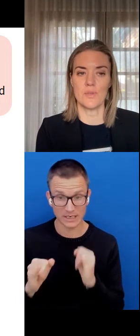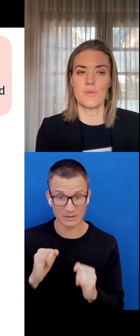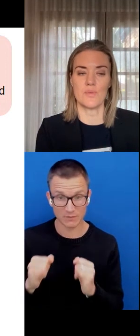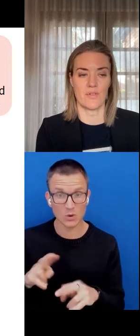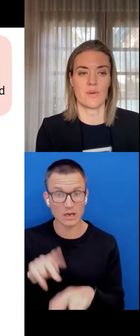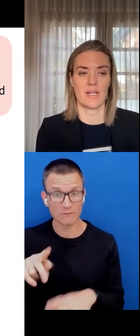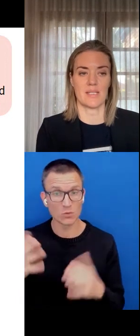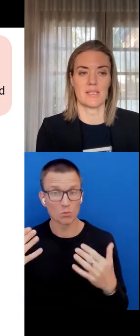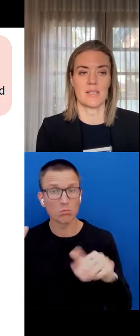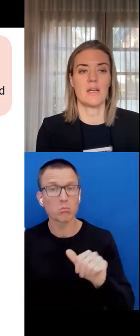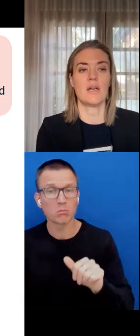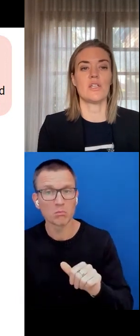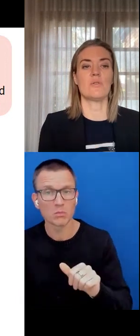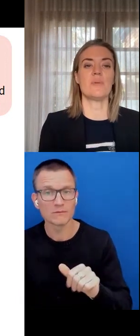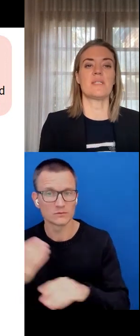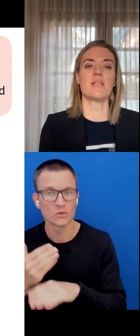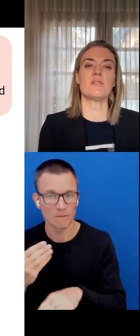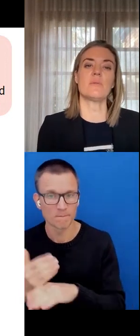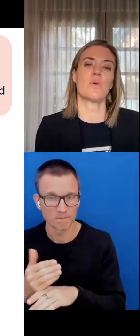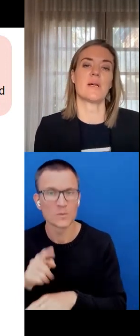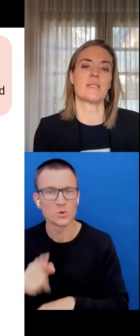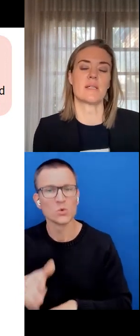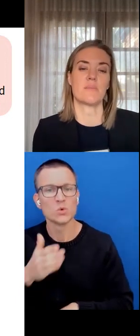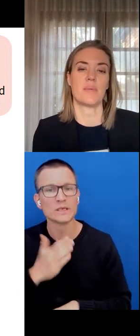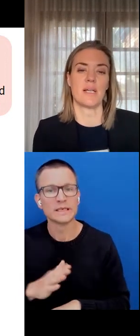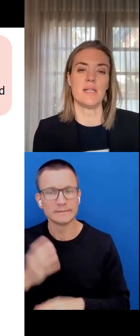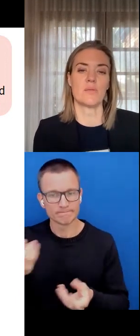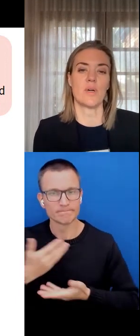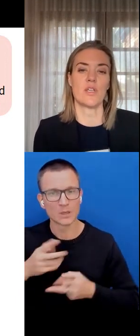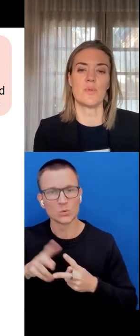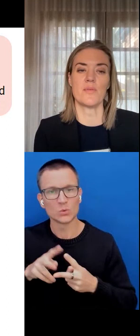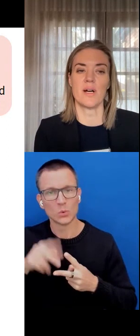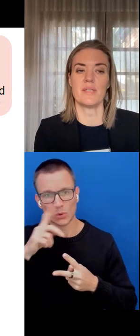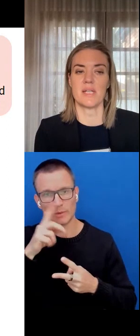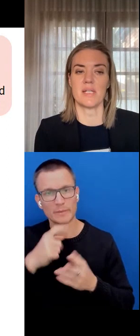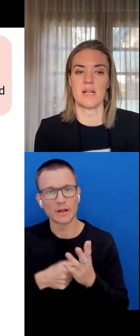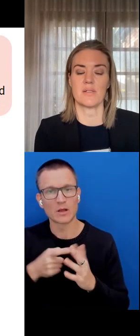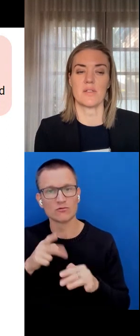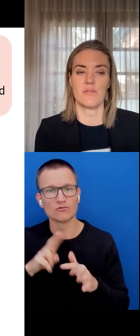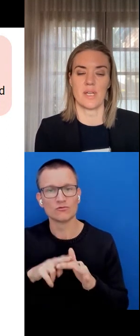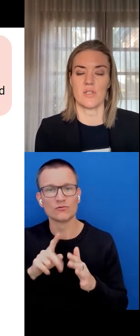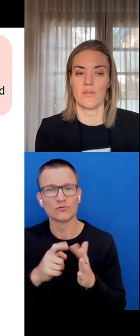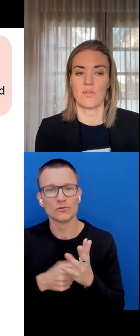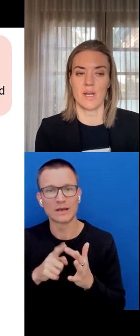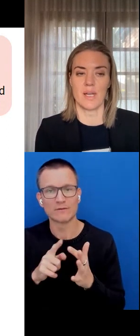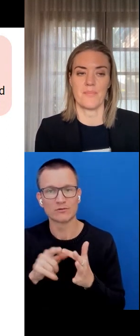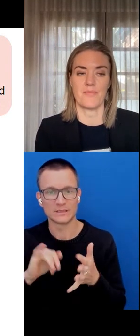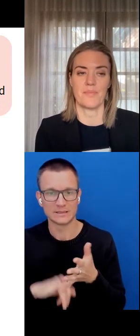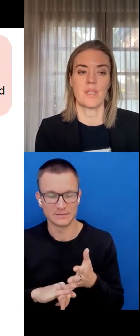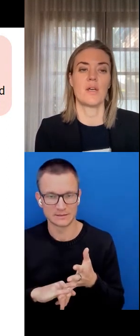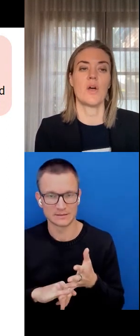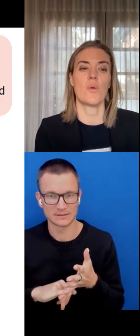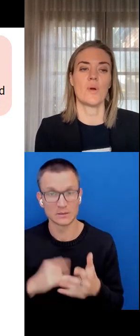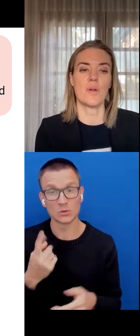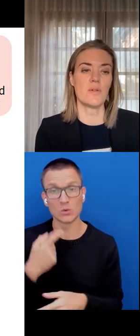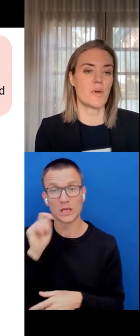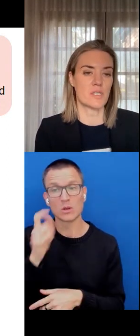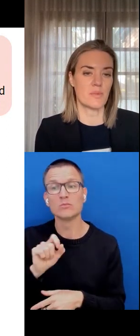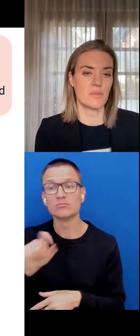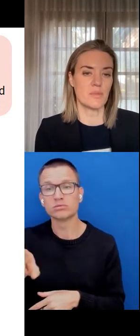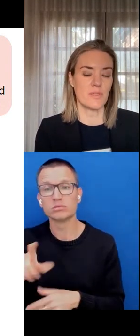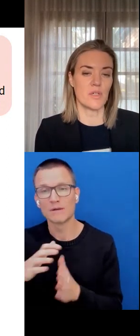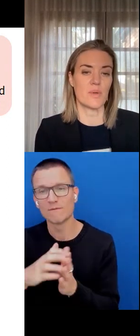nominate 2 referees. You will be sent a request to complete where you provide the details of each referee.